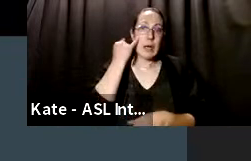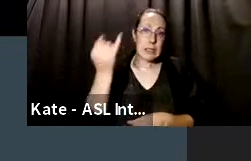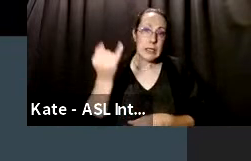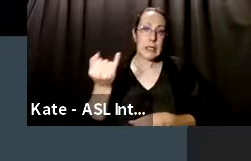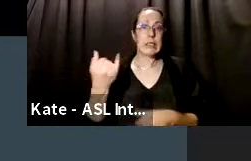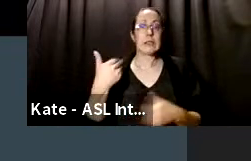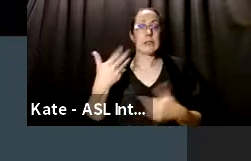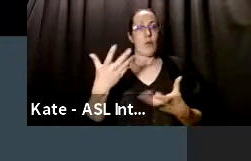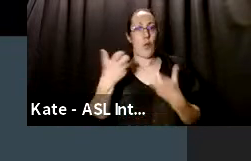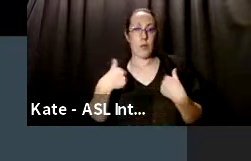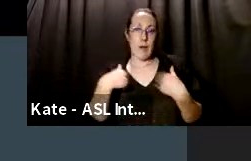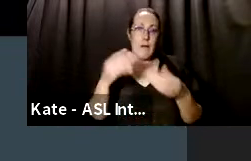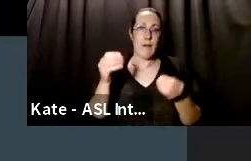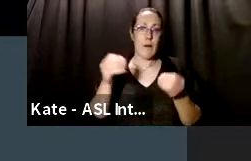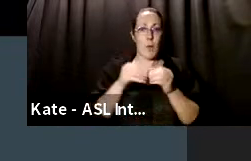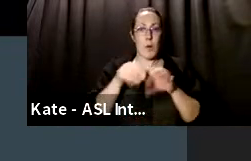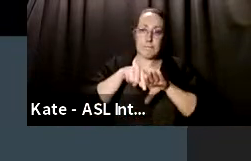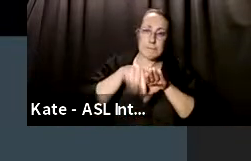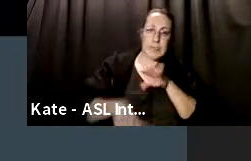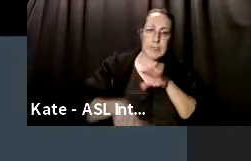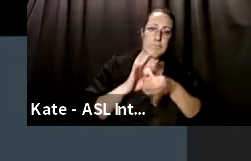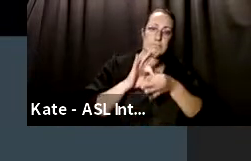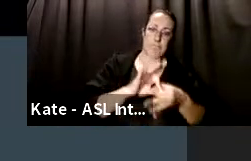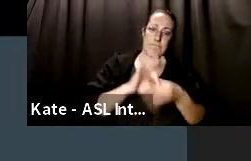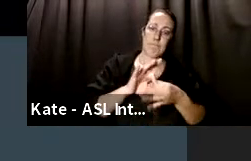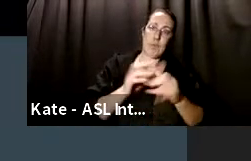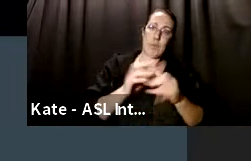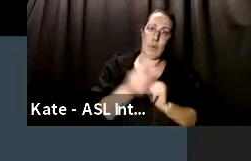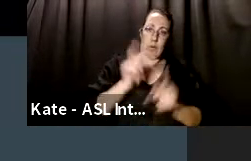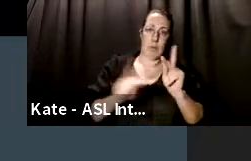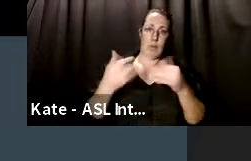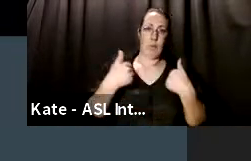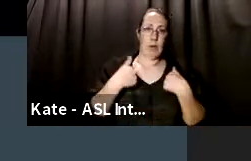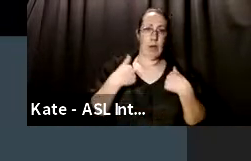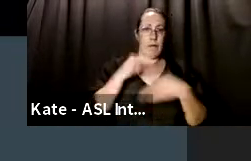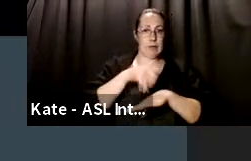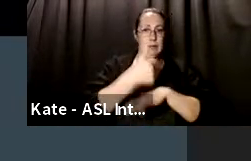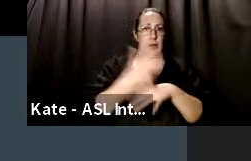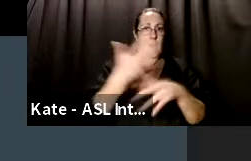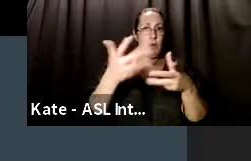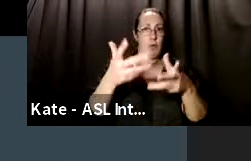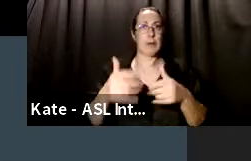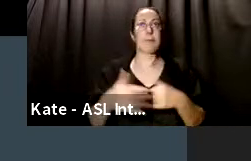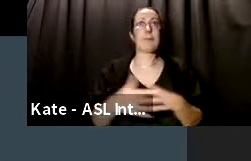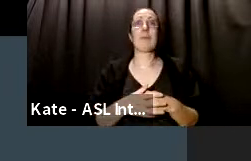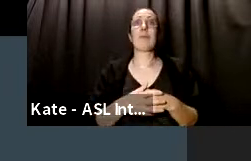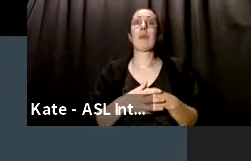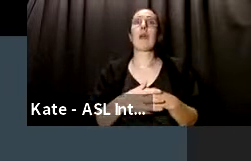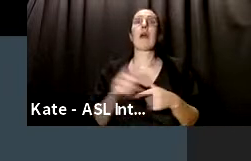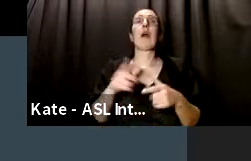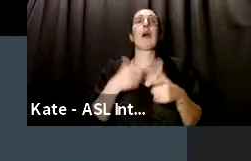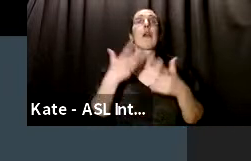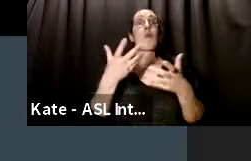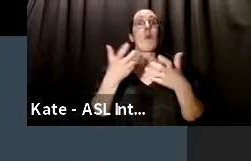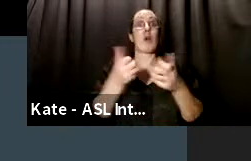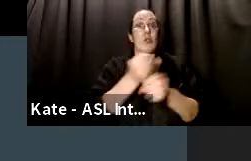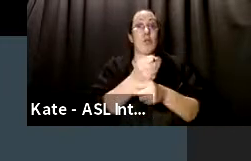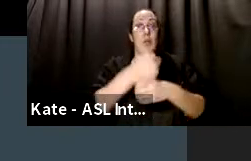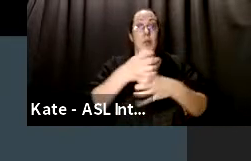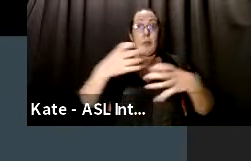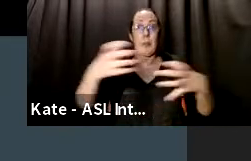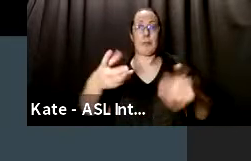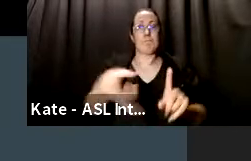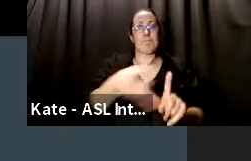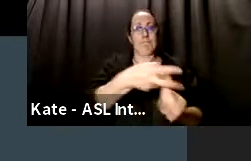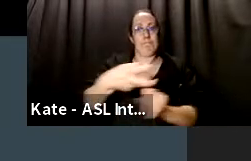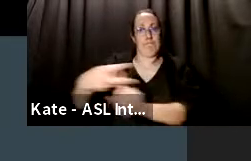connection with who we have has been cool. And as we look to build out the cohort further, we've recruited 2 more and we